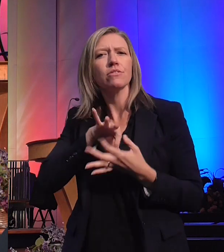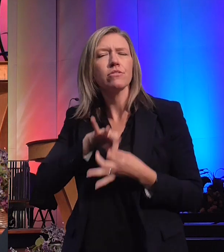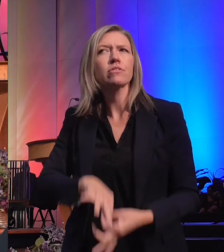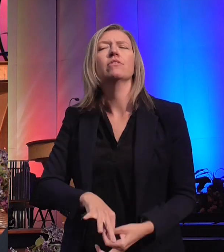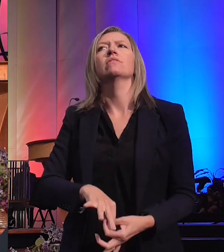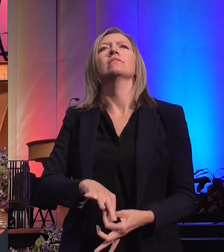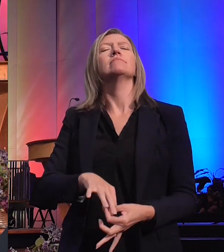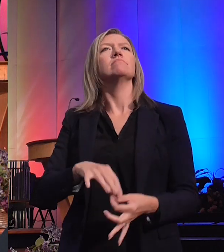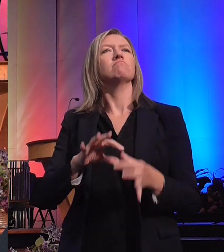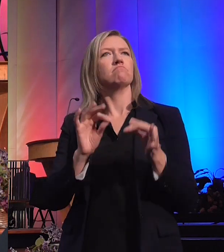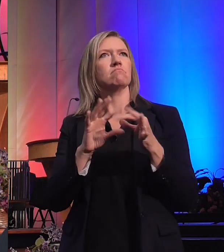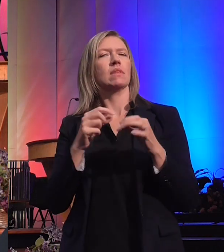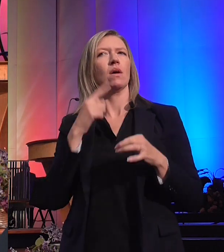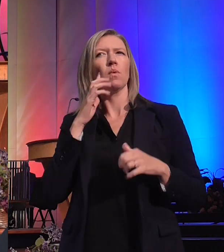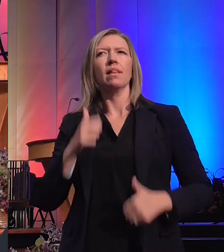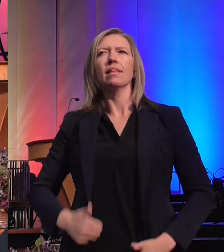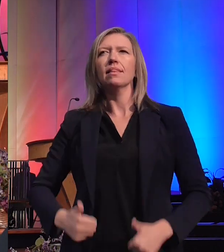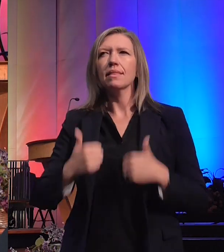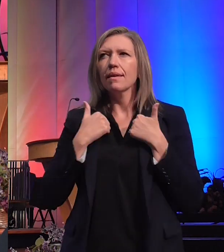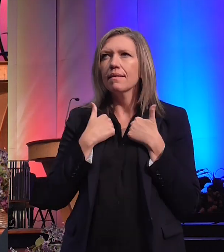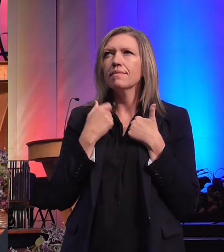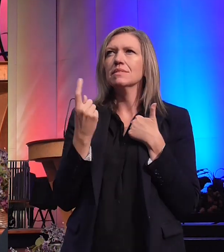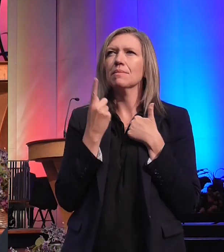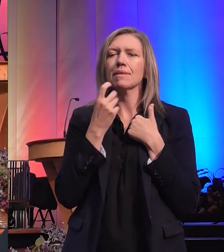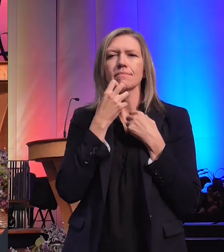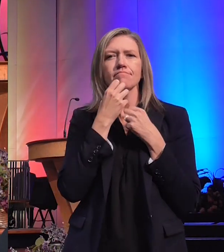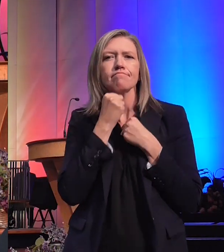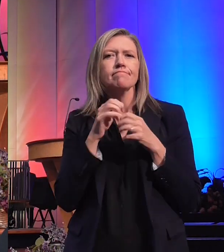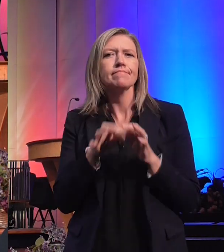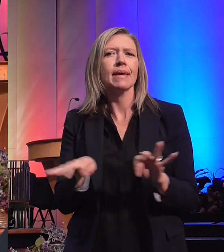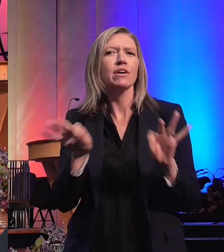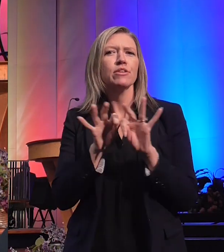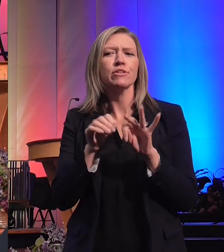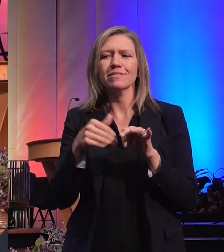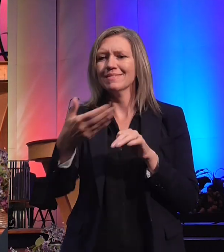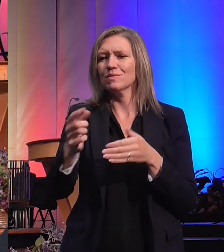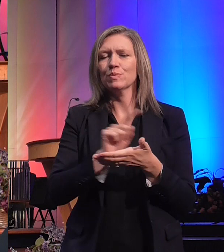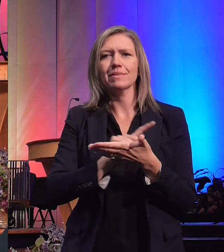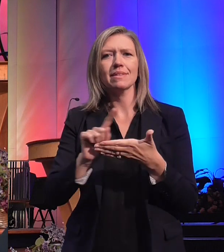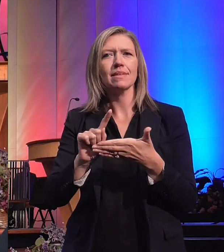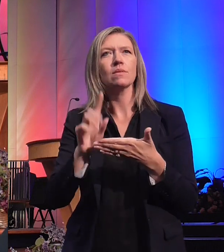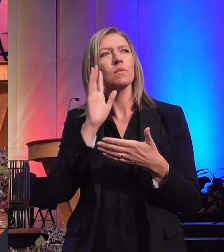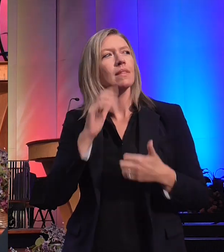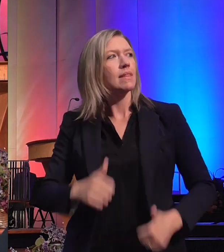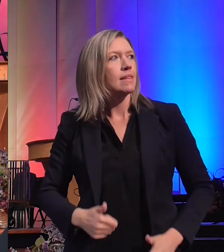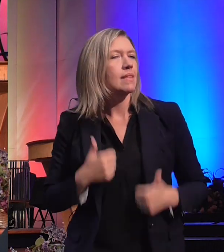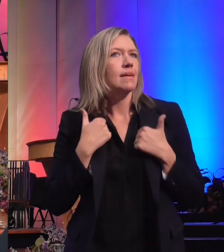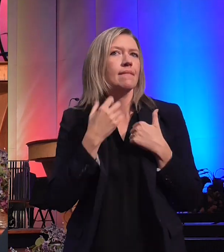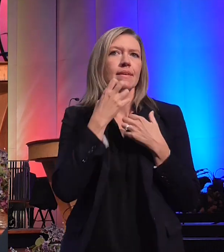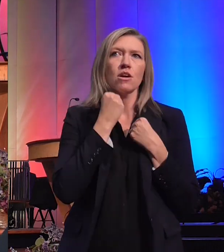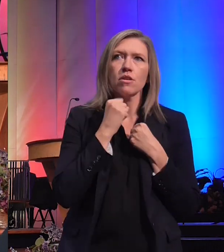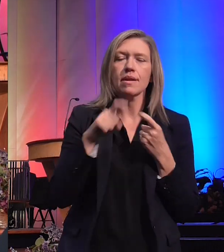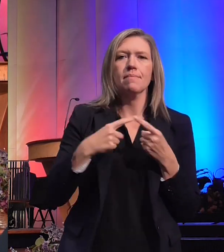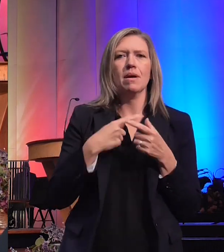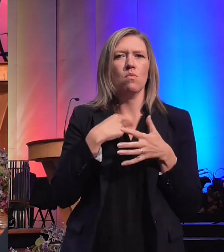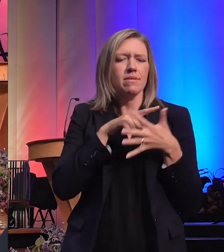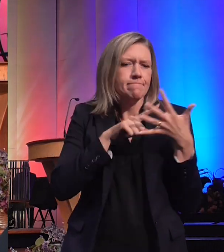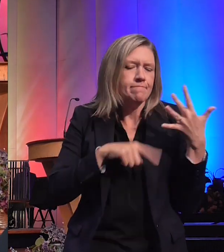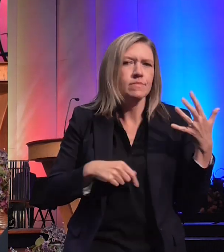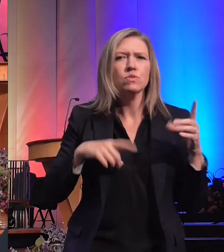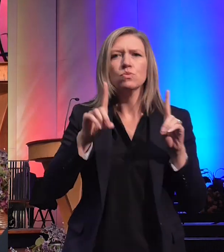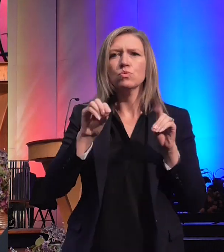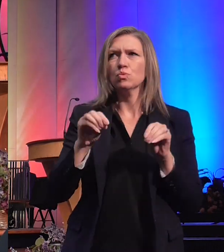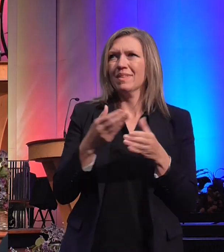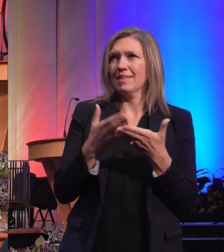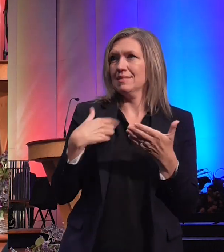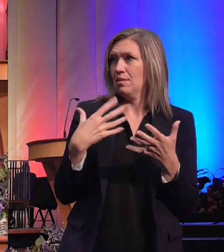to live a life that matters this upcoming week. I'm going to live caring about what I care for, doing the things that I